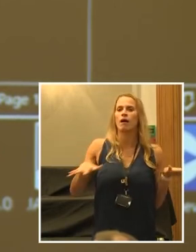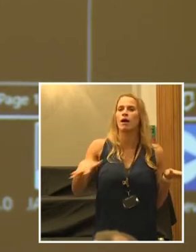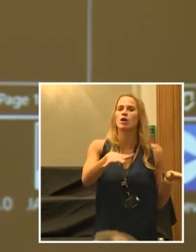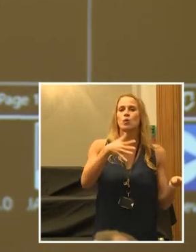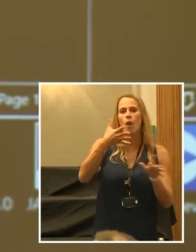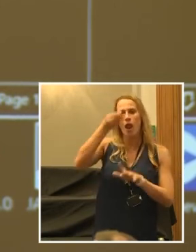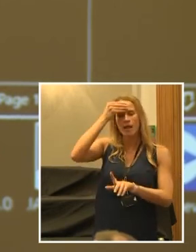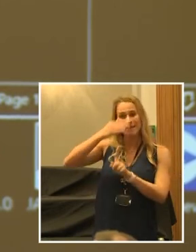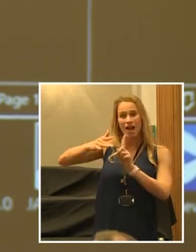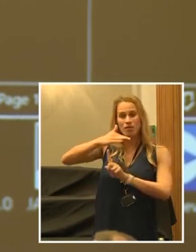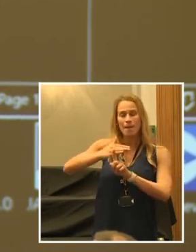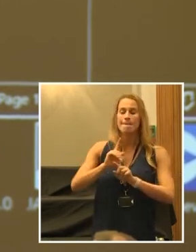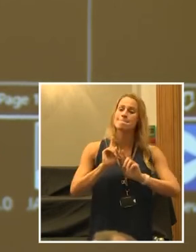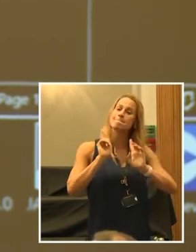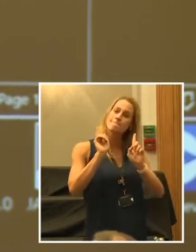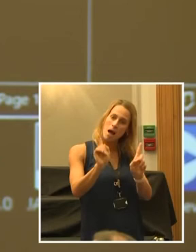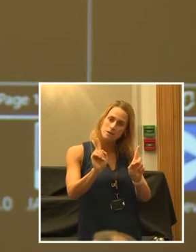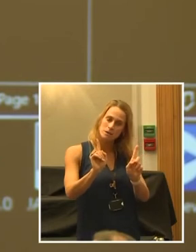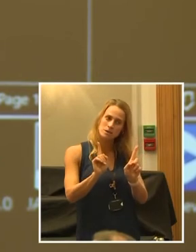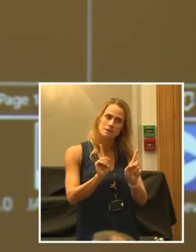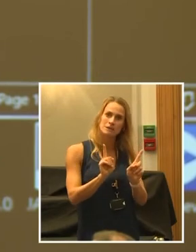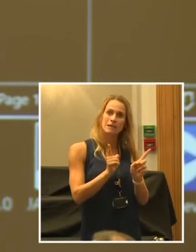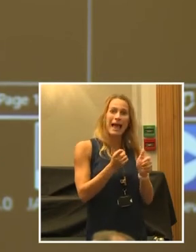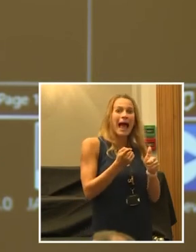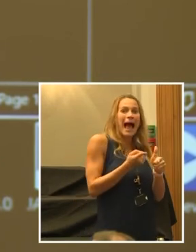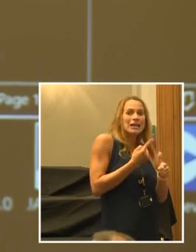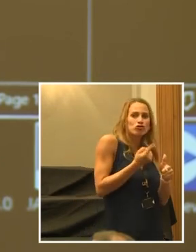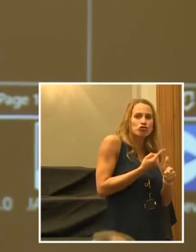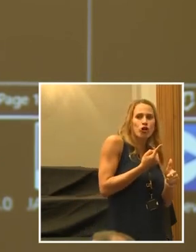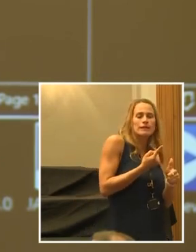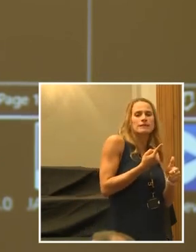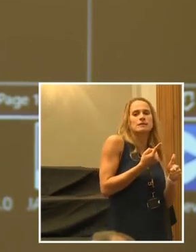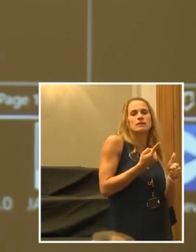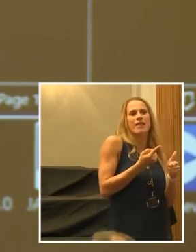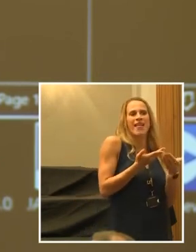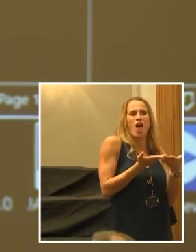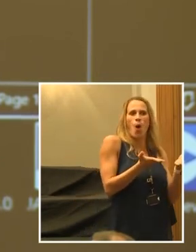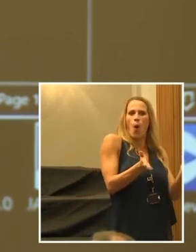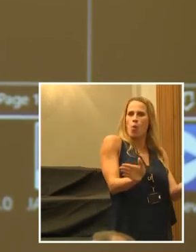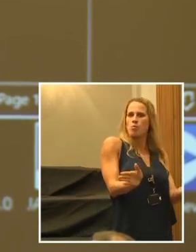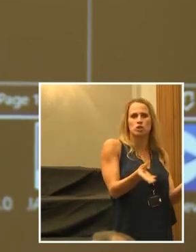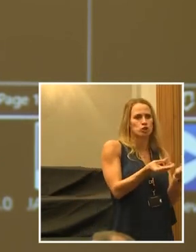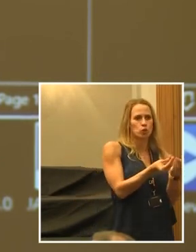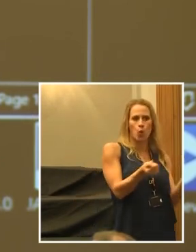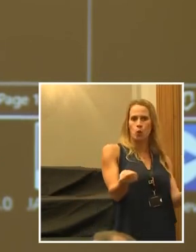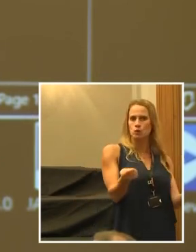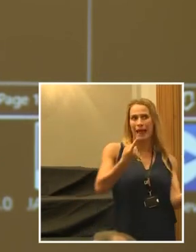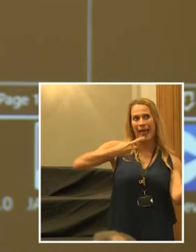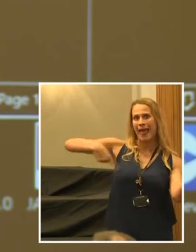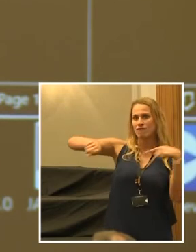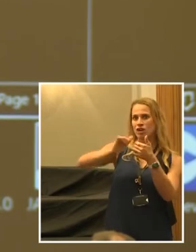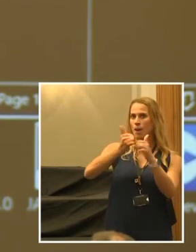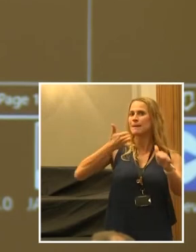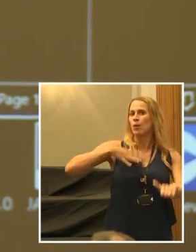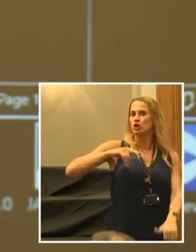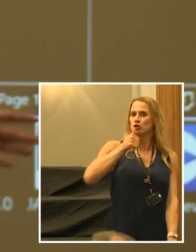is systems such as Android, and I'm not criticizing them, they're what we call open source. Every company wants to use them.